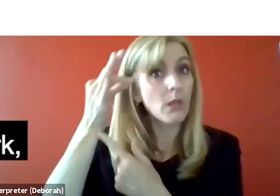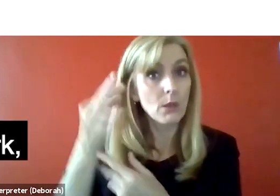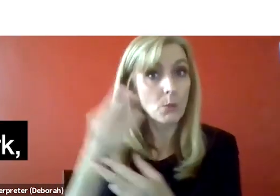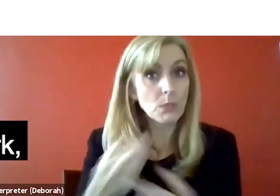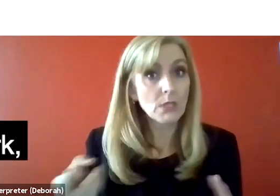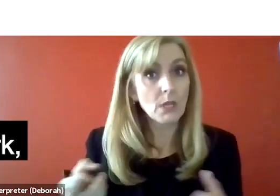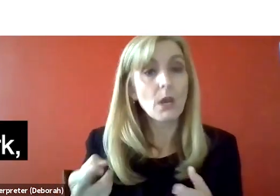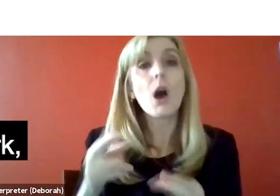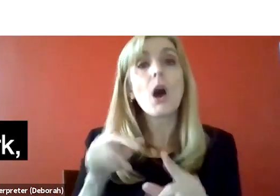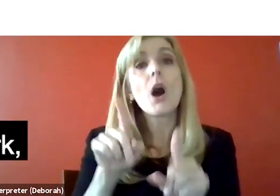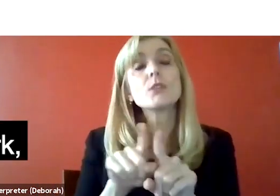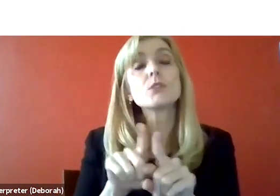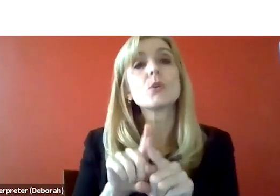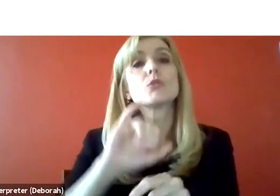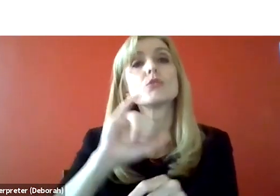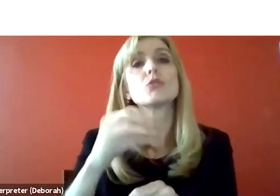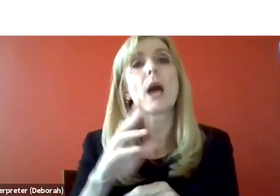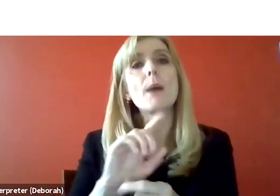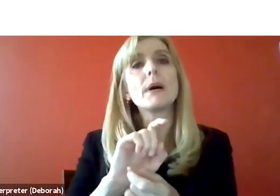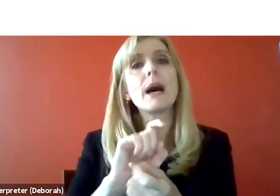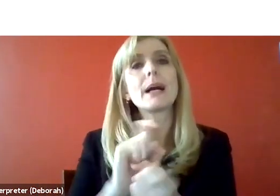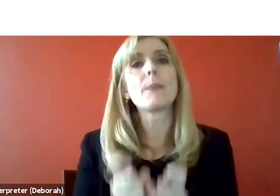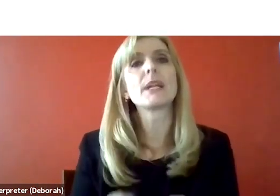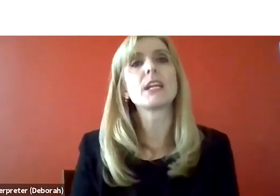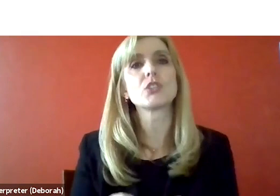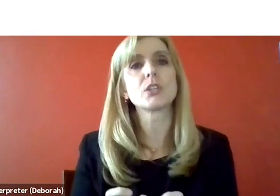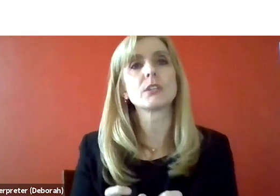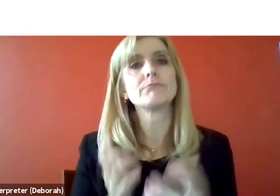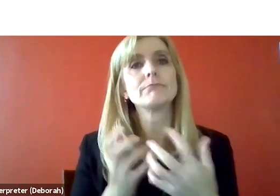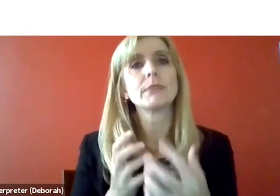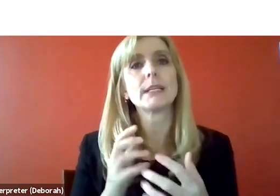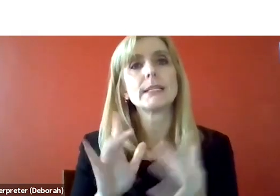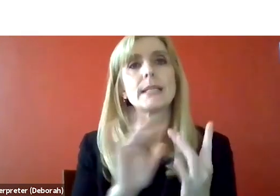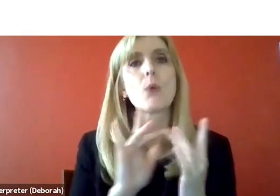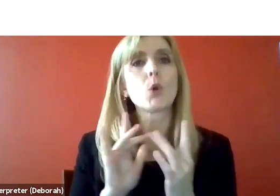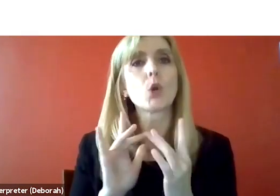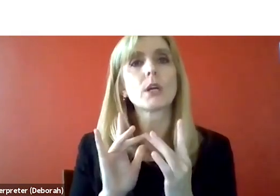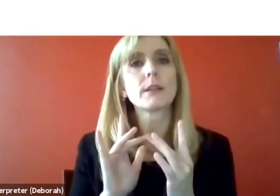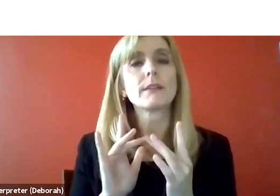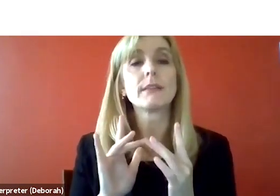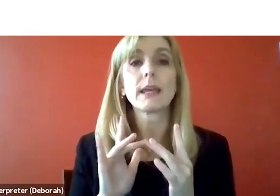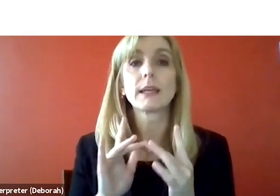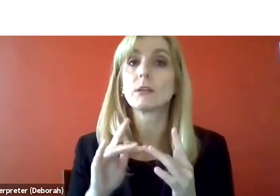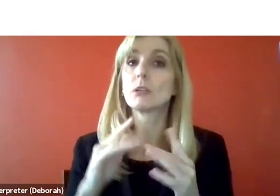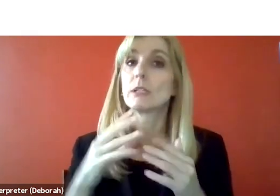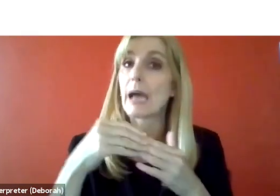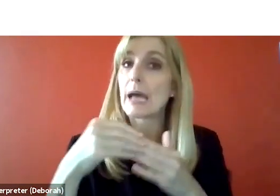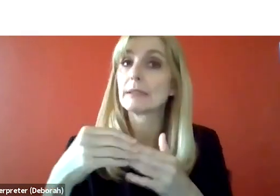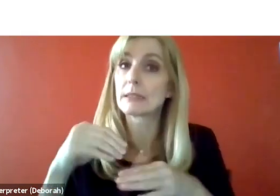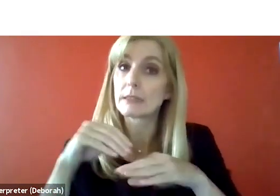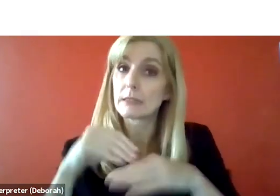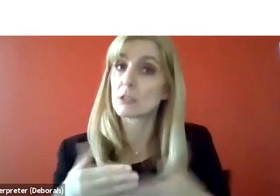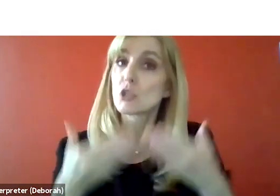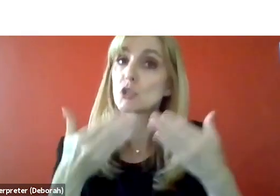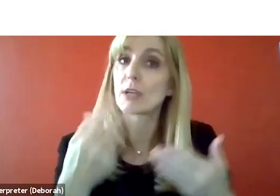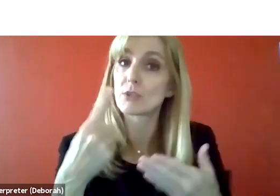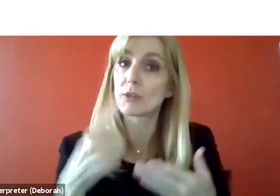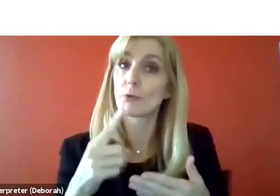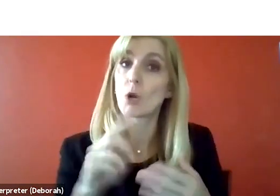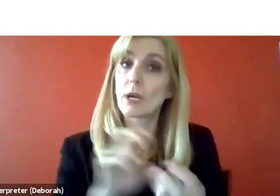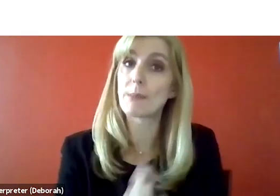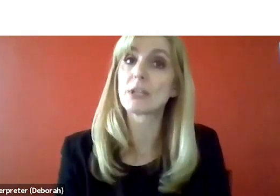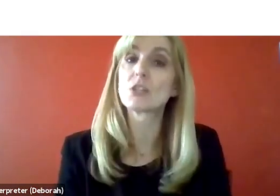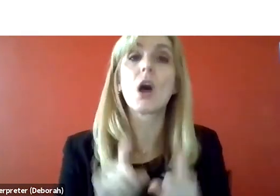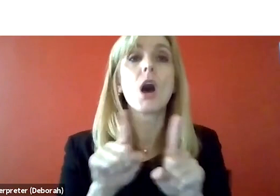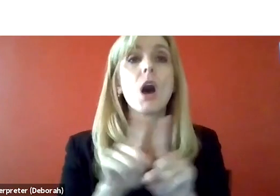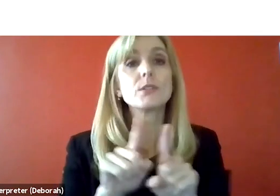Job Accommodation Network, which provides some good guidance and suggestions for accommodations, as well as the Department of Justice and Office